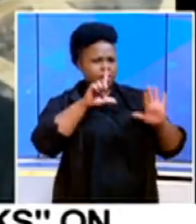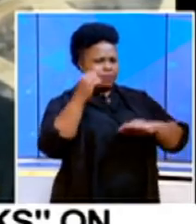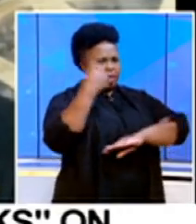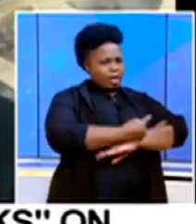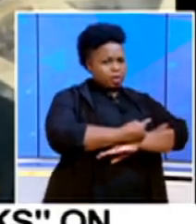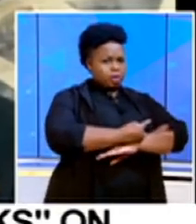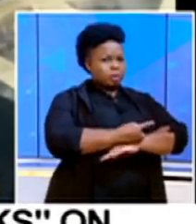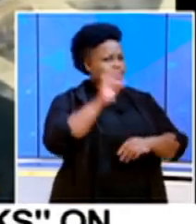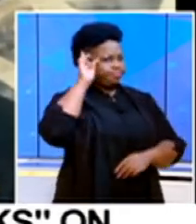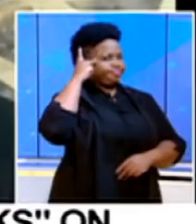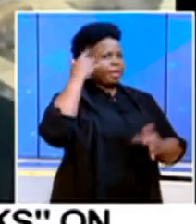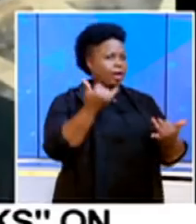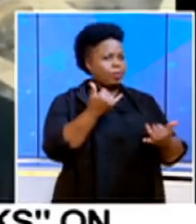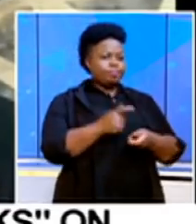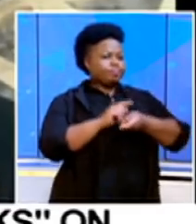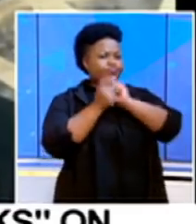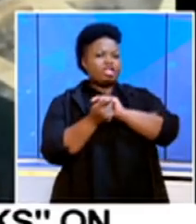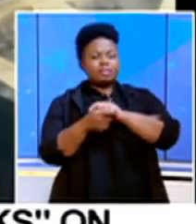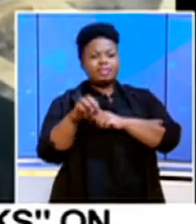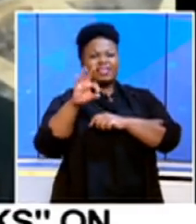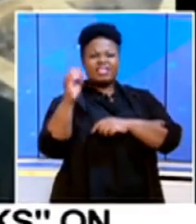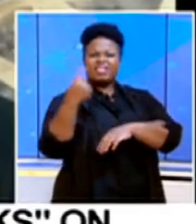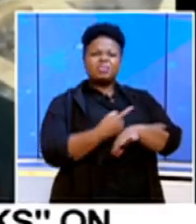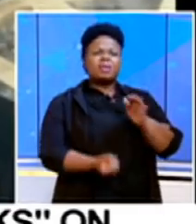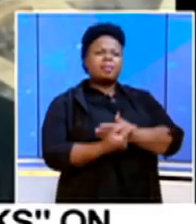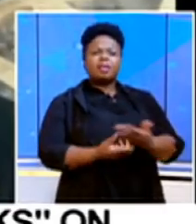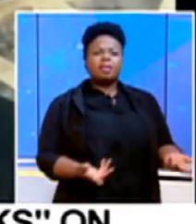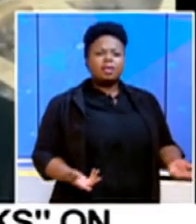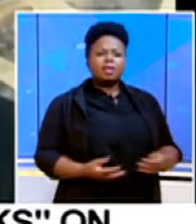step aside that's now been taken to 30 days, what happened there?